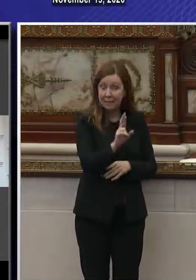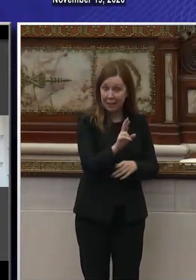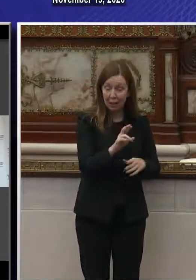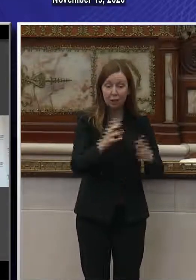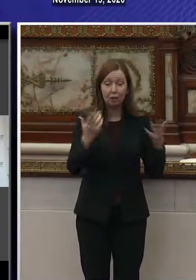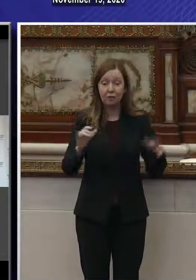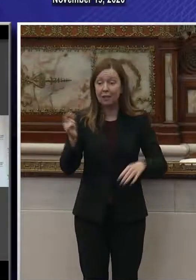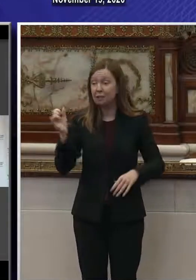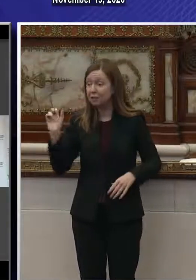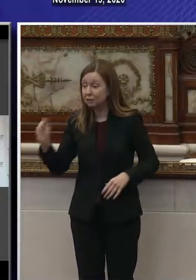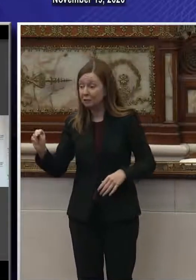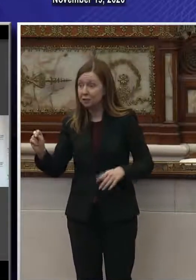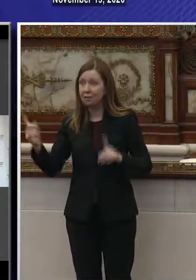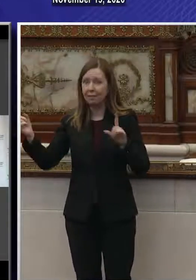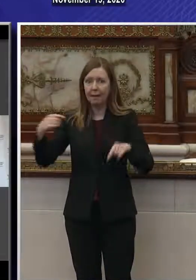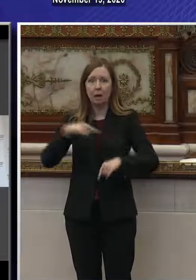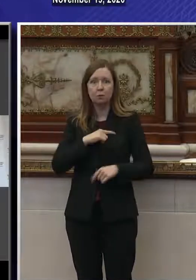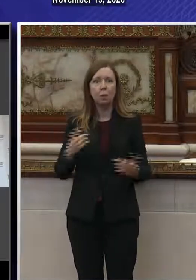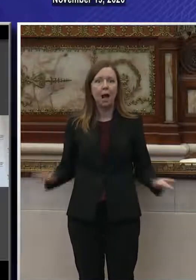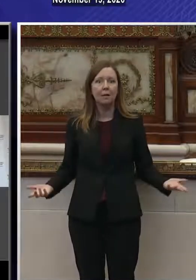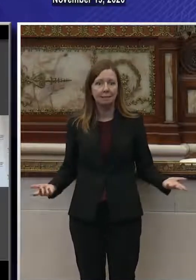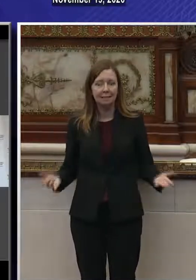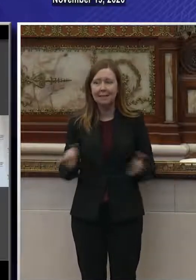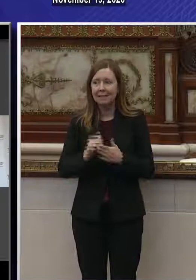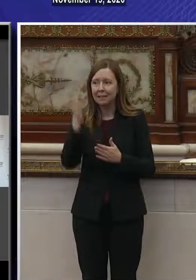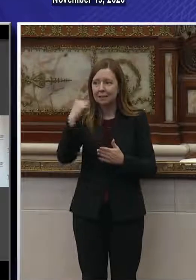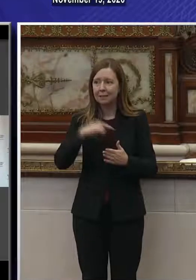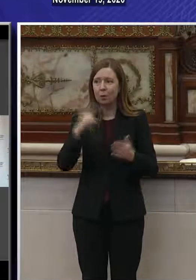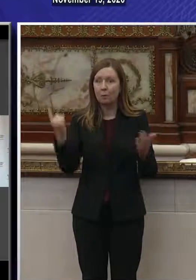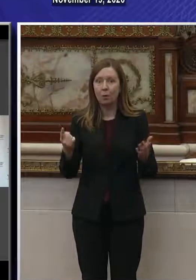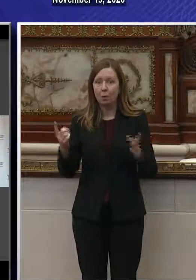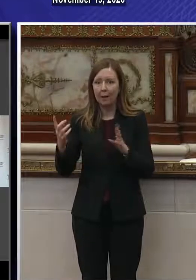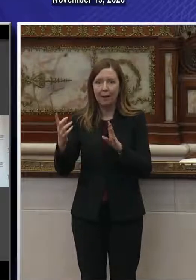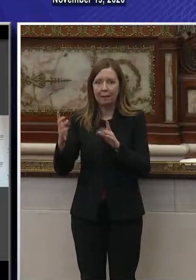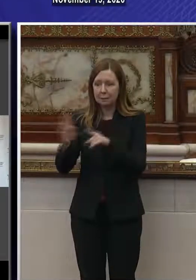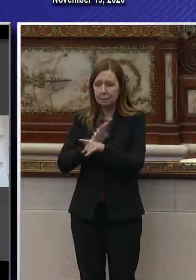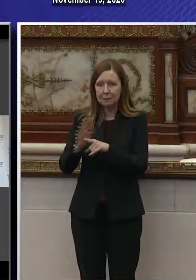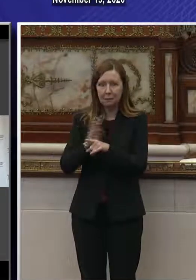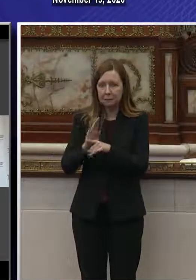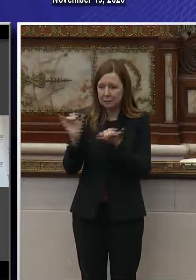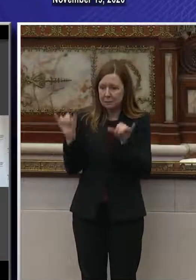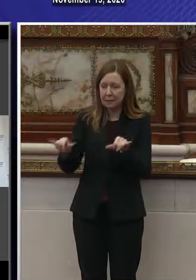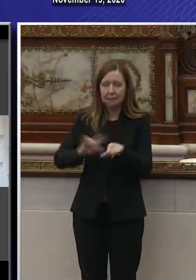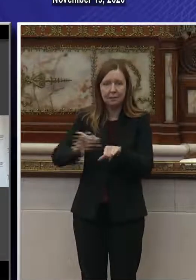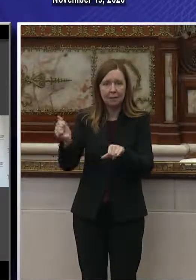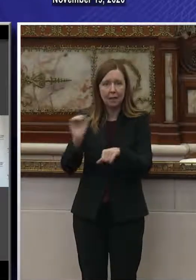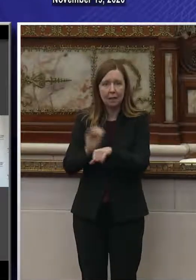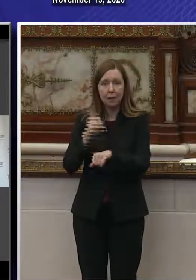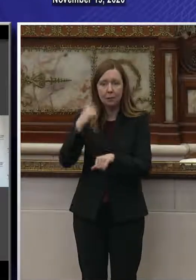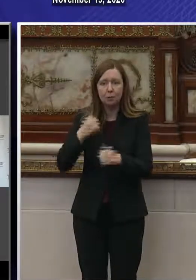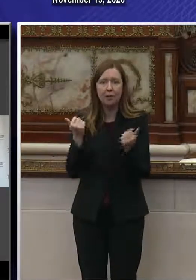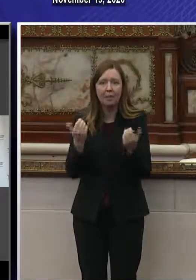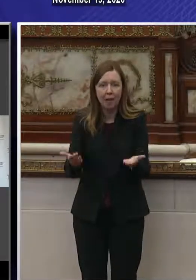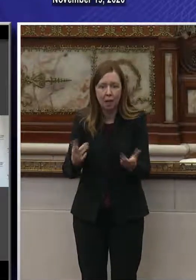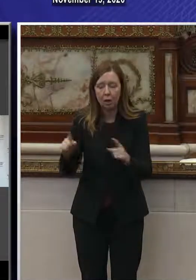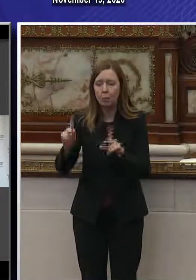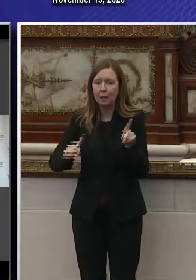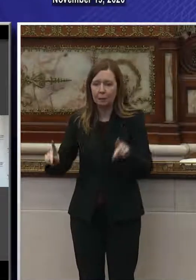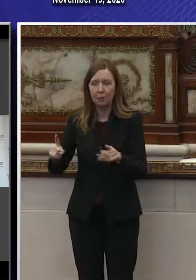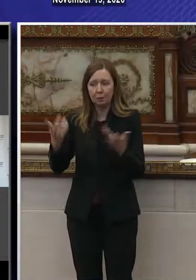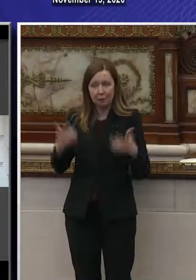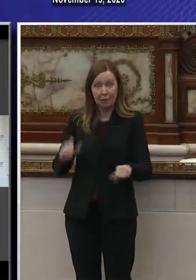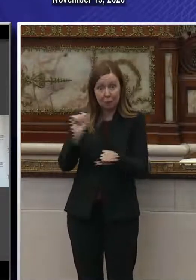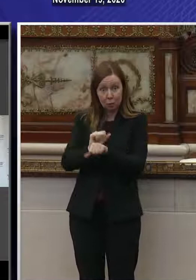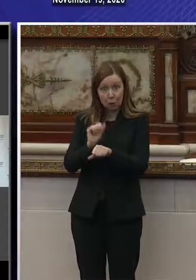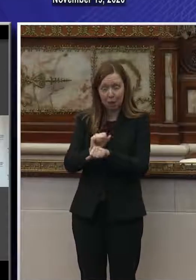at Jefferson, they come over to us, which is why we're always slammed in there till 10 o'clock at night, because we're there when people get off